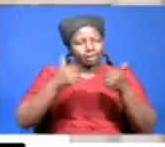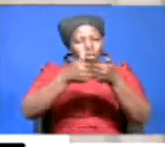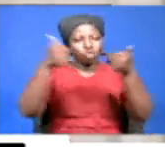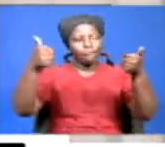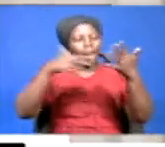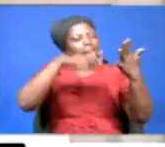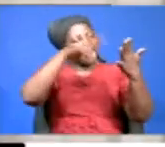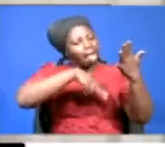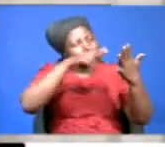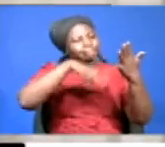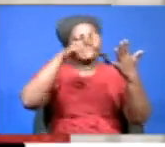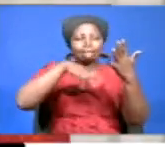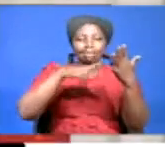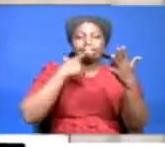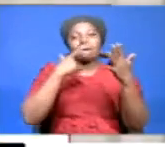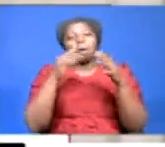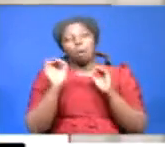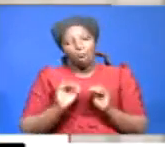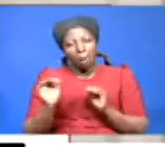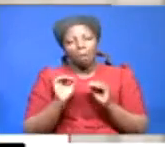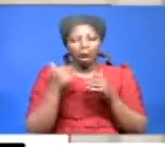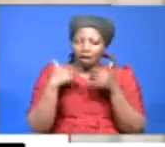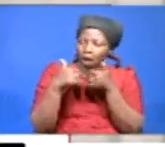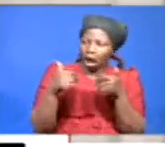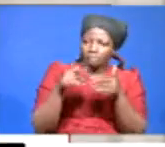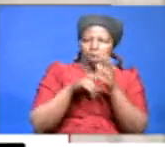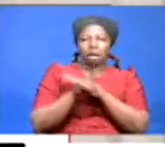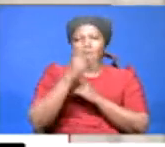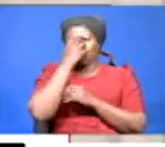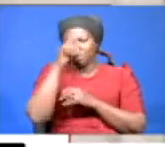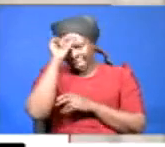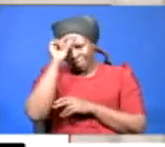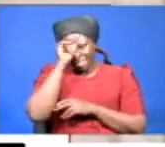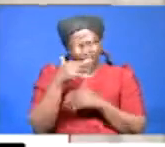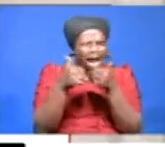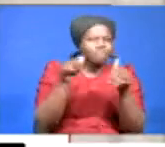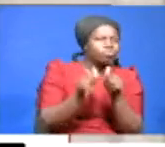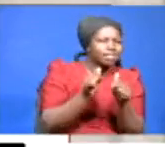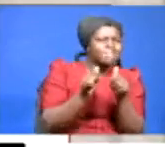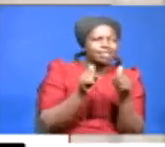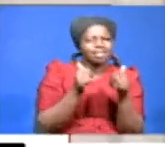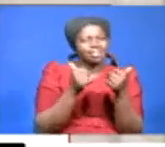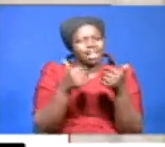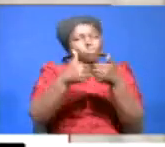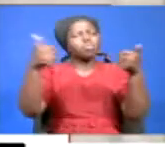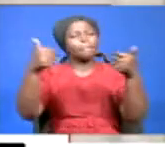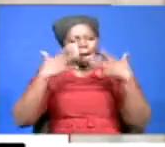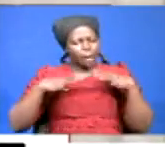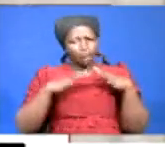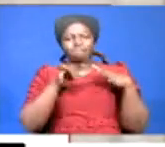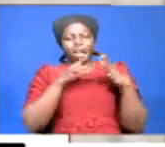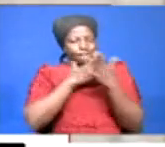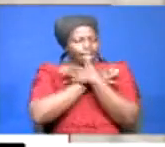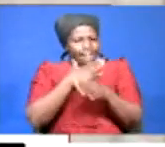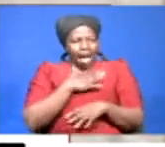Ruto's government. What cracks? Unajua hawa watu ya magazeti marafiki zetu. Walikuwa anatulima. They are still in